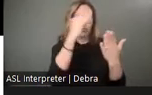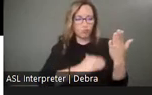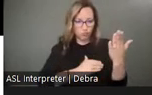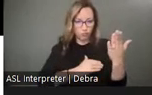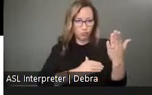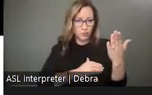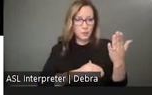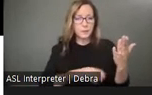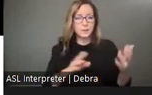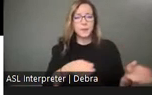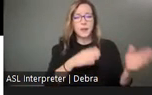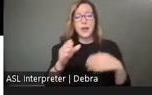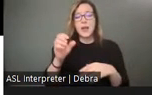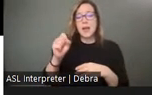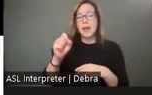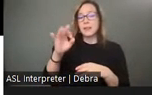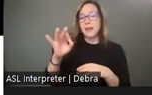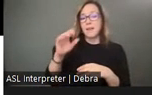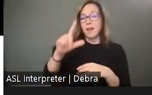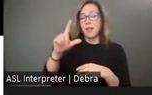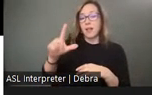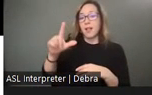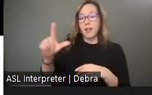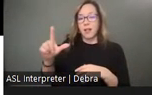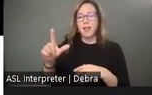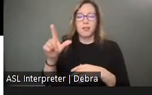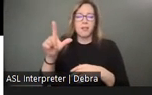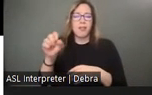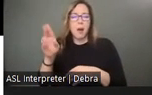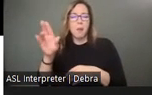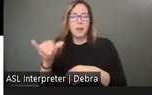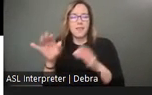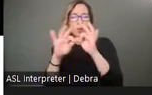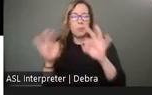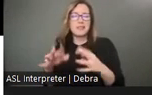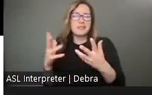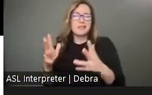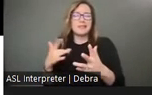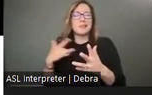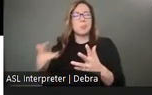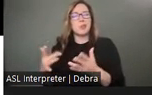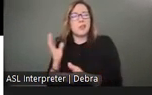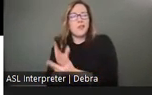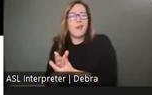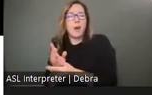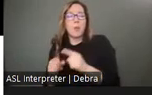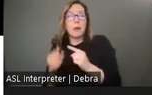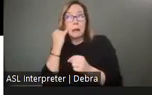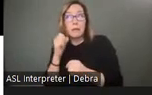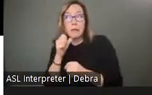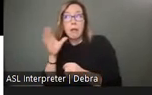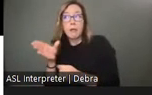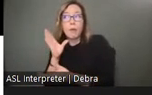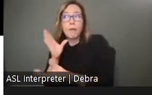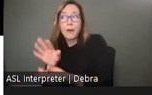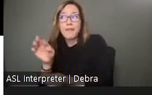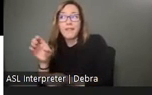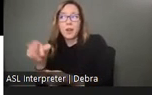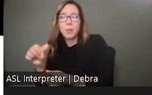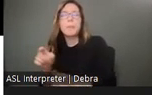then the SFLLL, or the lobbying forms, is typically already on file with FEMA, but if not, that it will be required to be submitted with